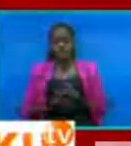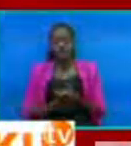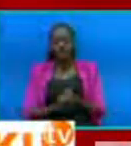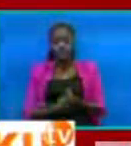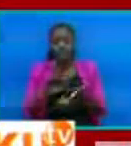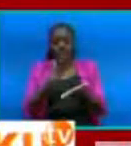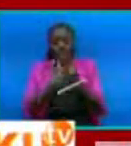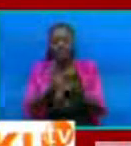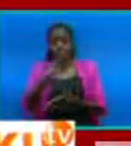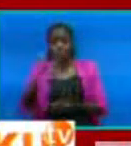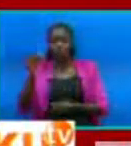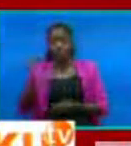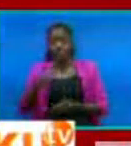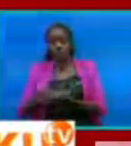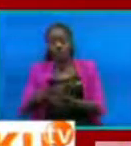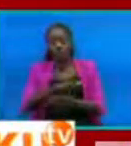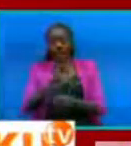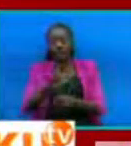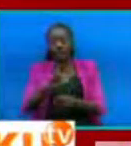the field